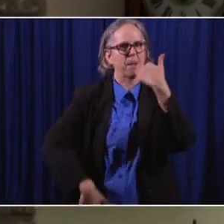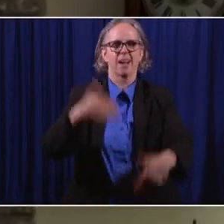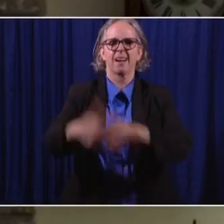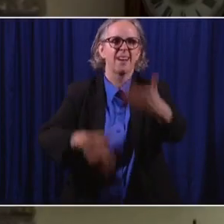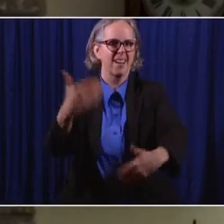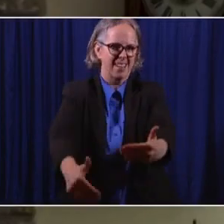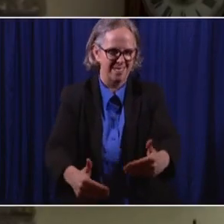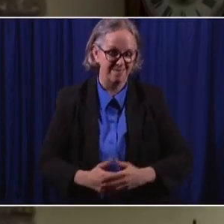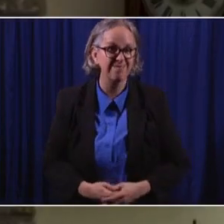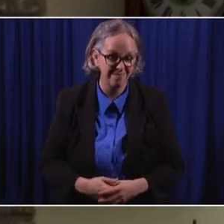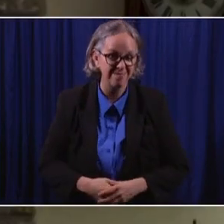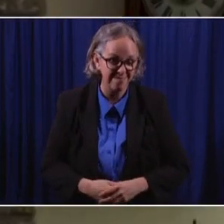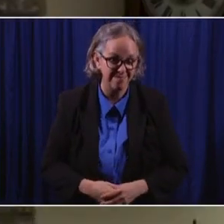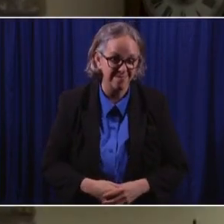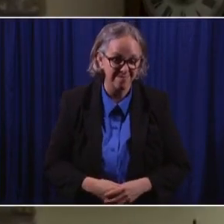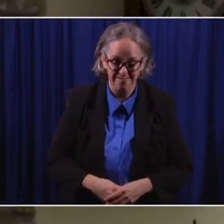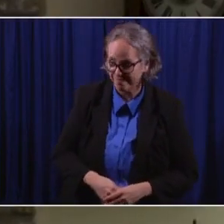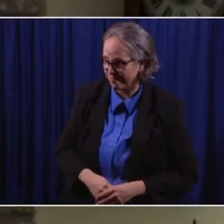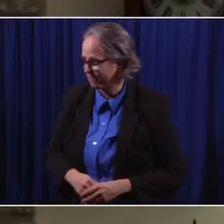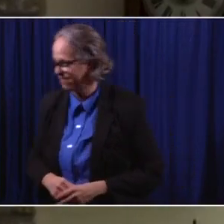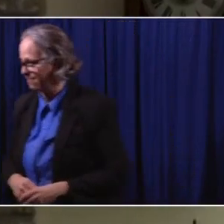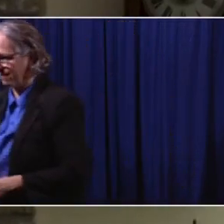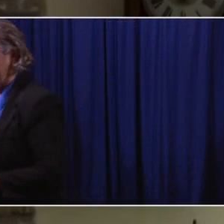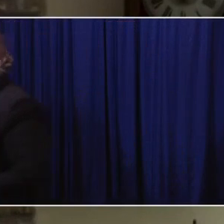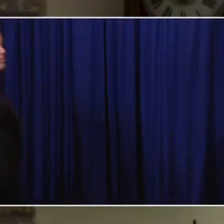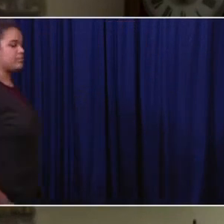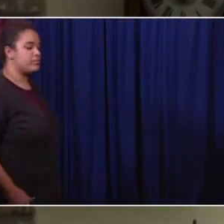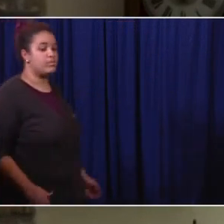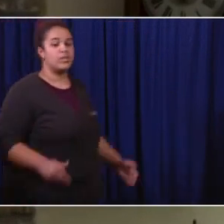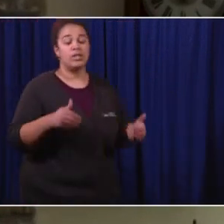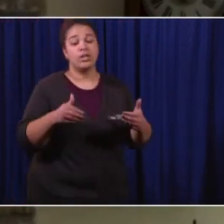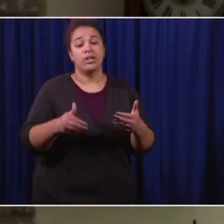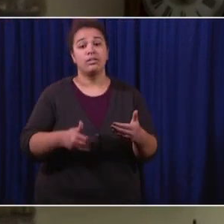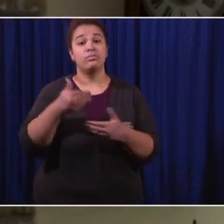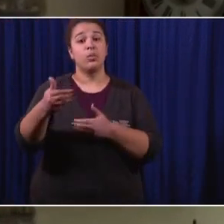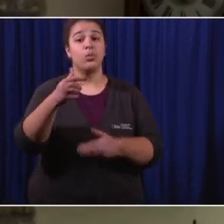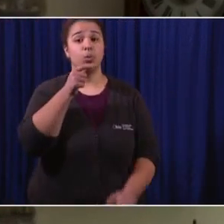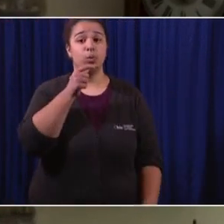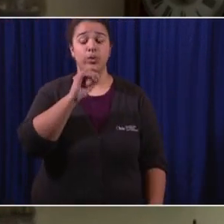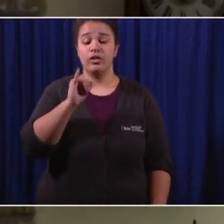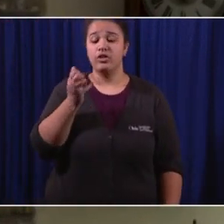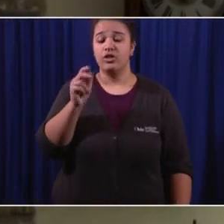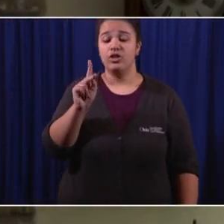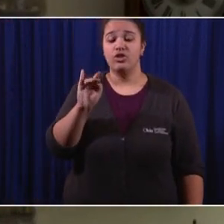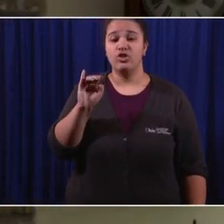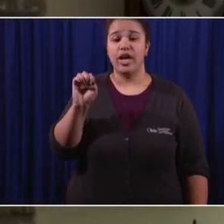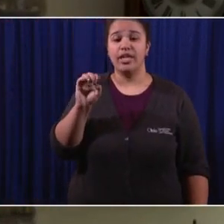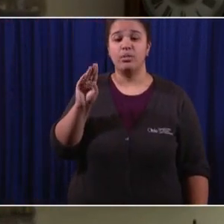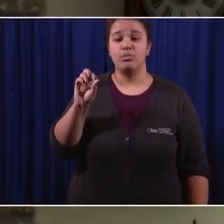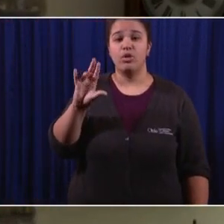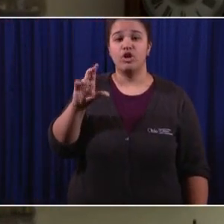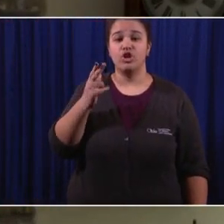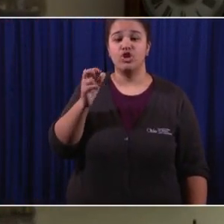Next question is from Jackie Borchert at the Cincinnati Enquirer. Good afternoon, Governor. I have a